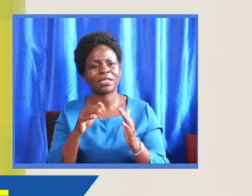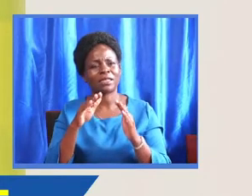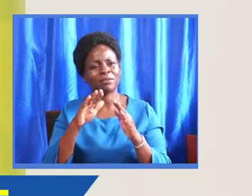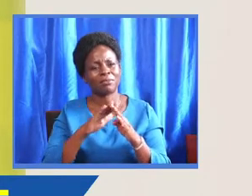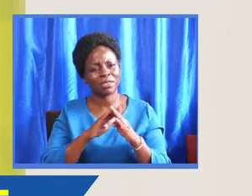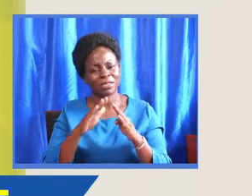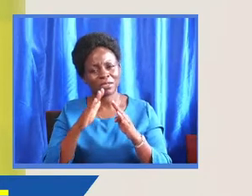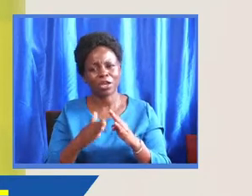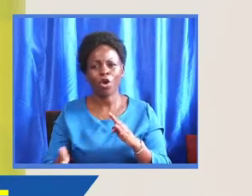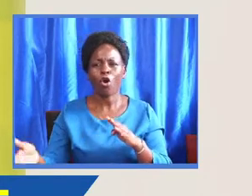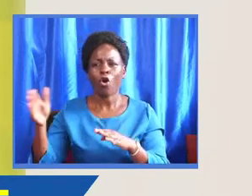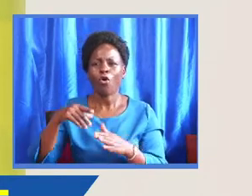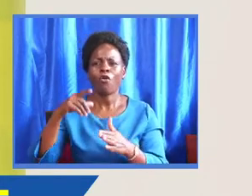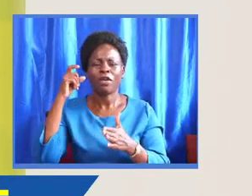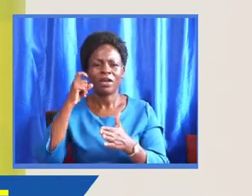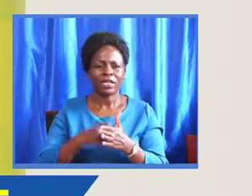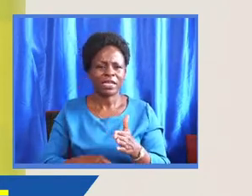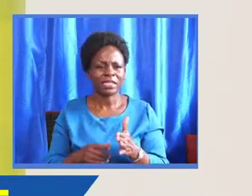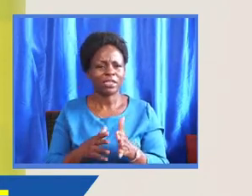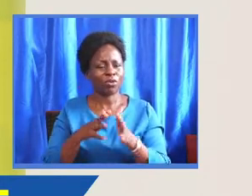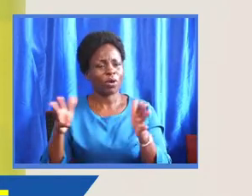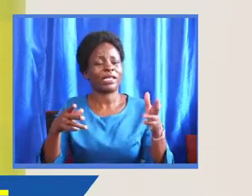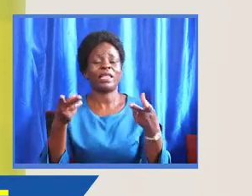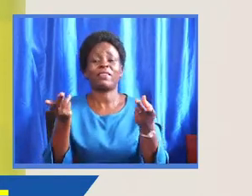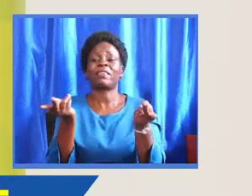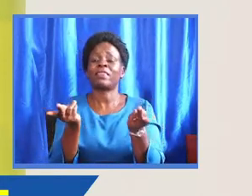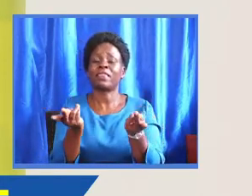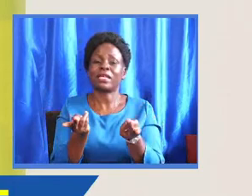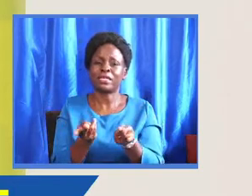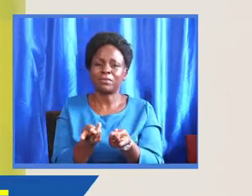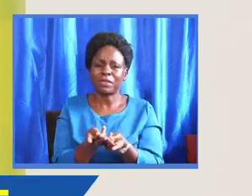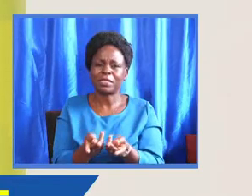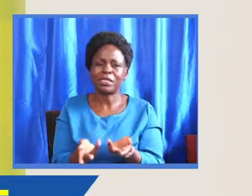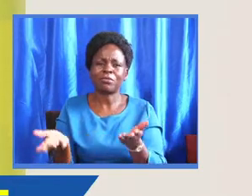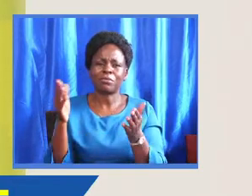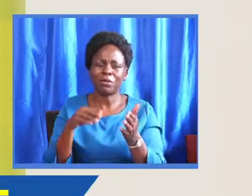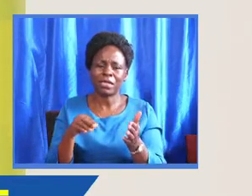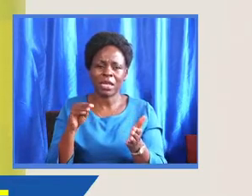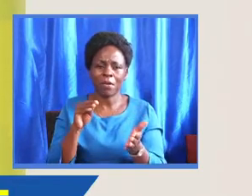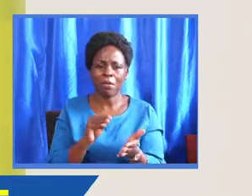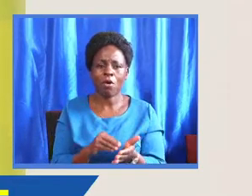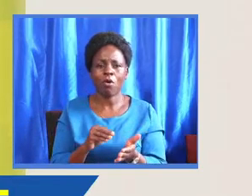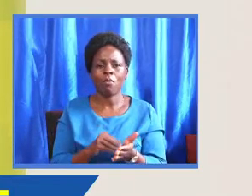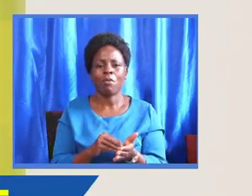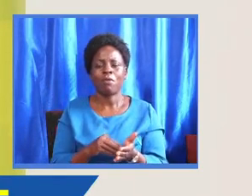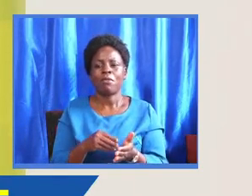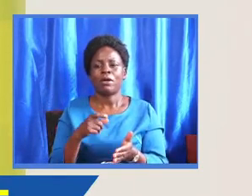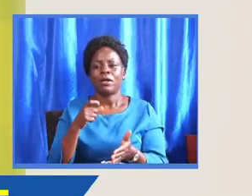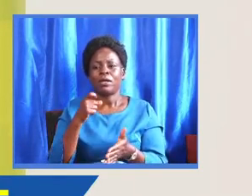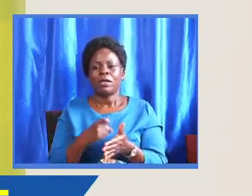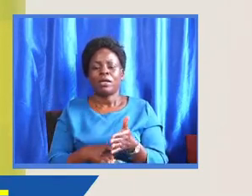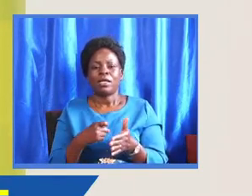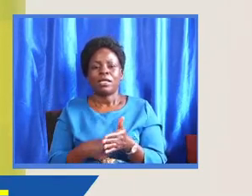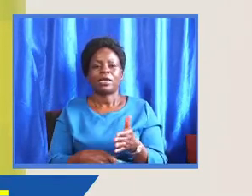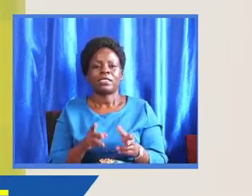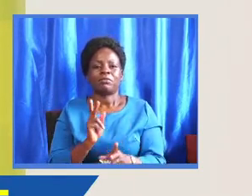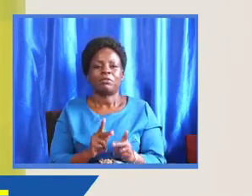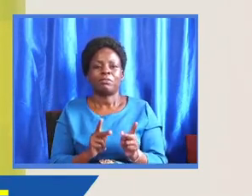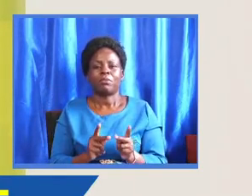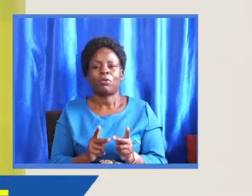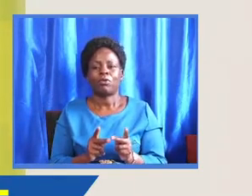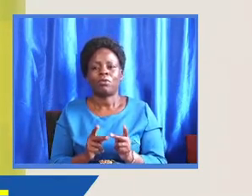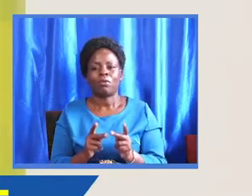It is overtaxed. Widen the space and bring in more taxable persons. Yes, thank